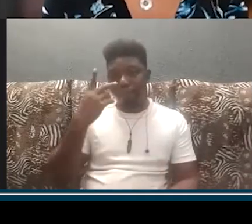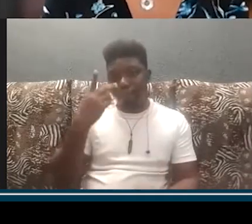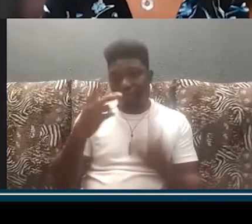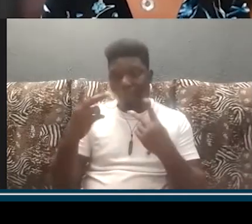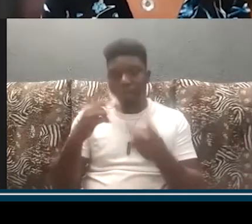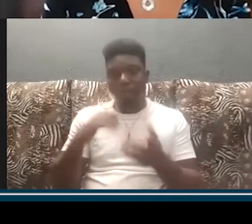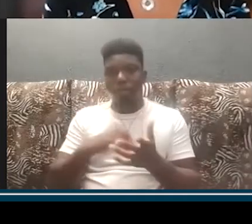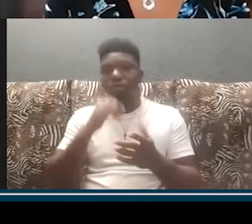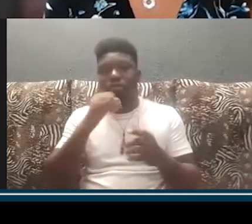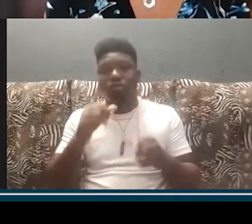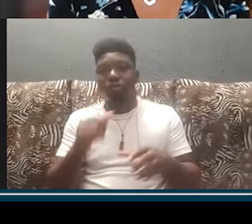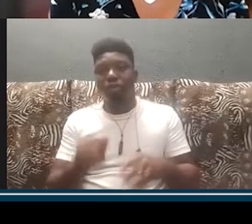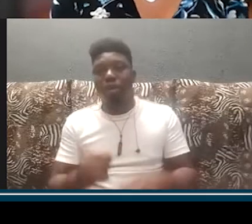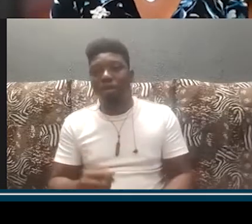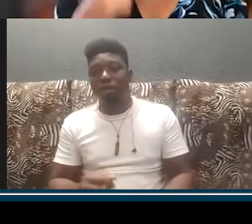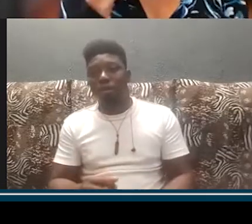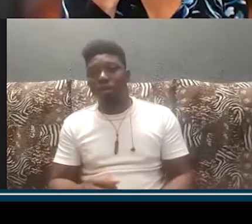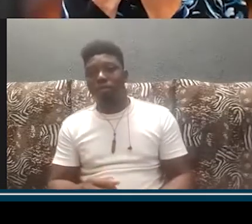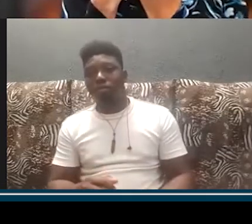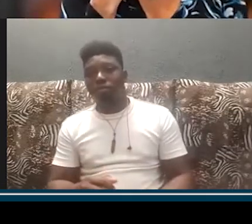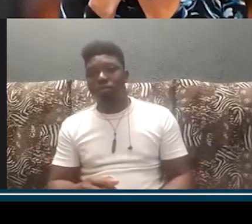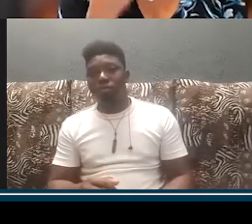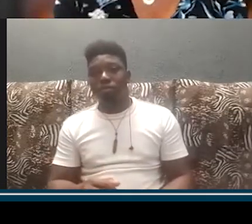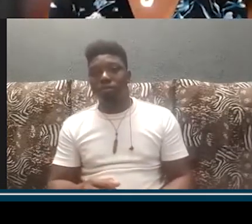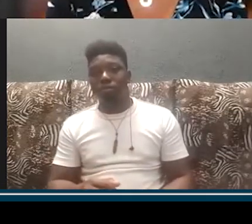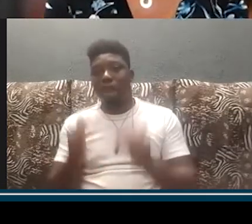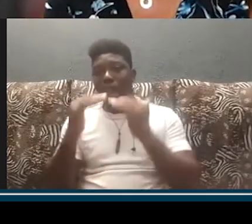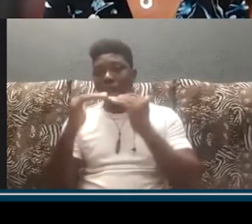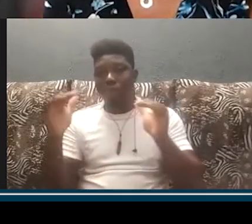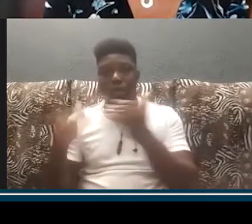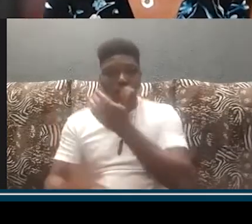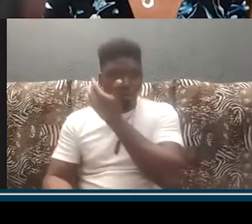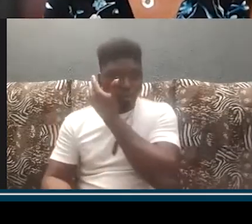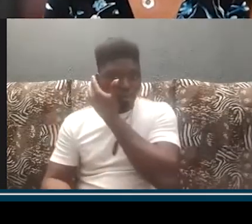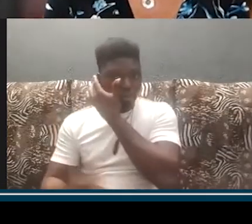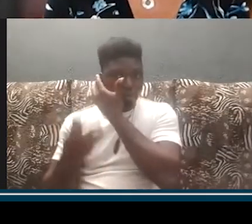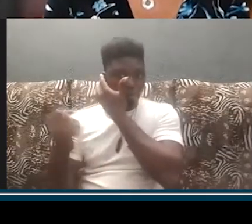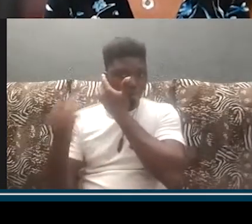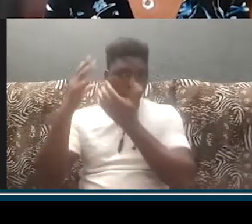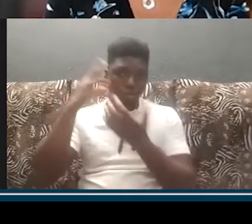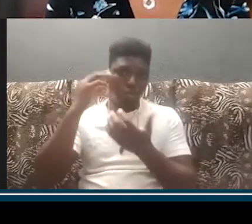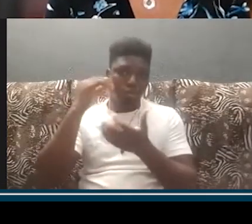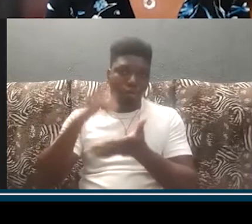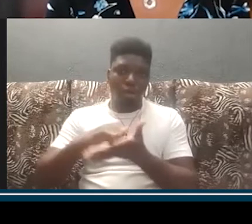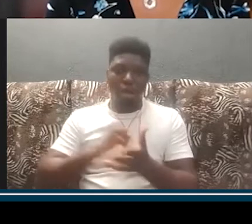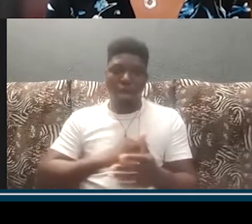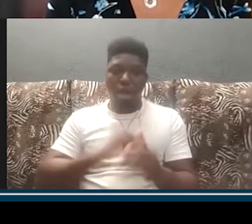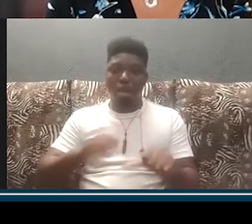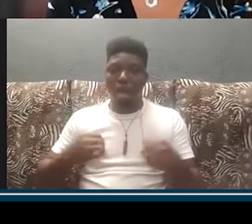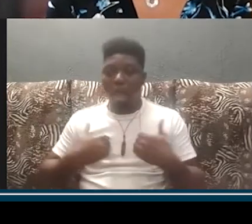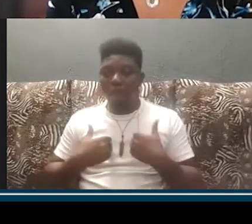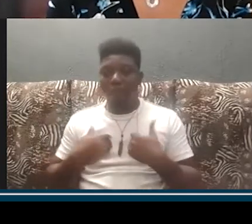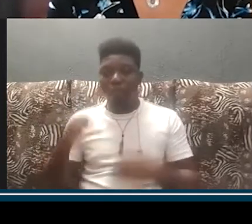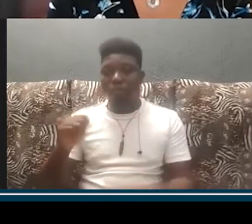substantially limit the experience that I can have. One of